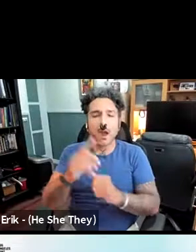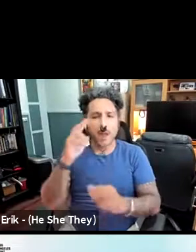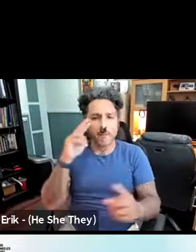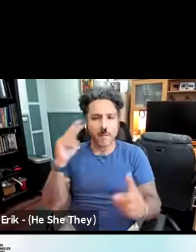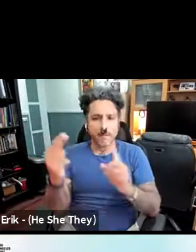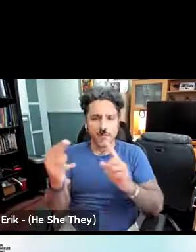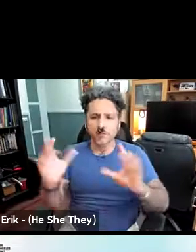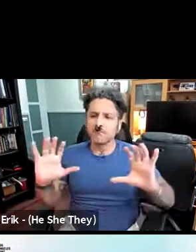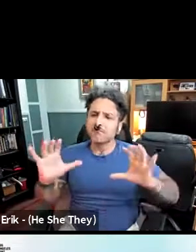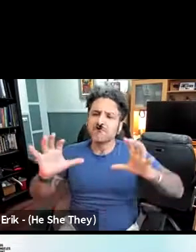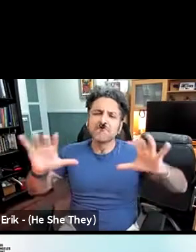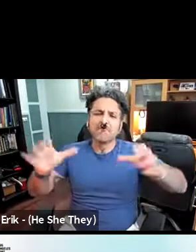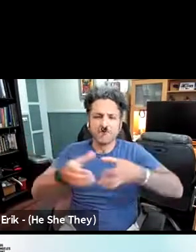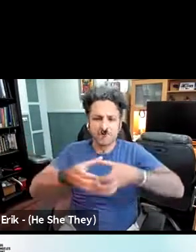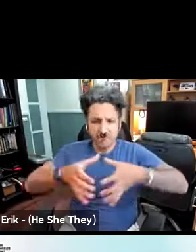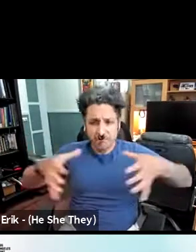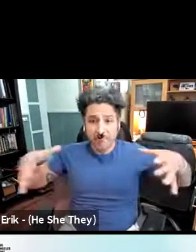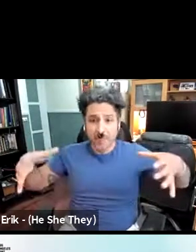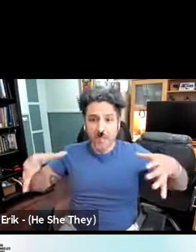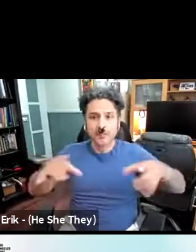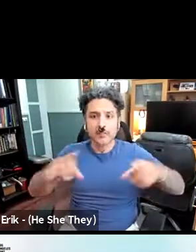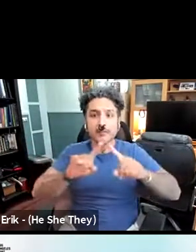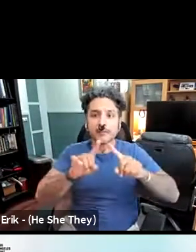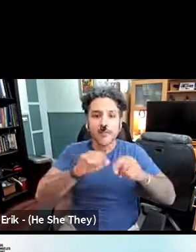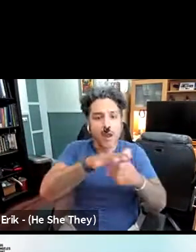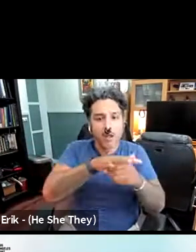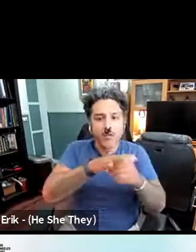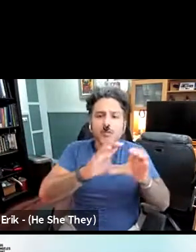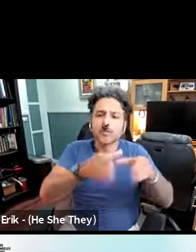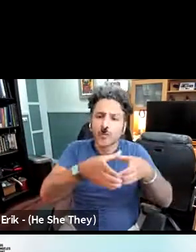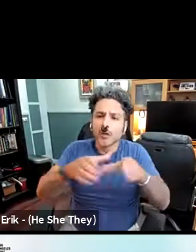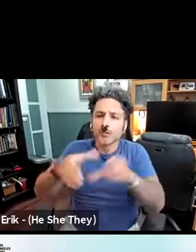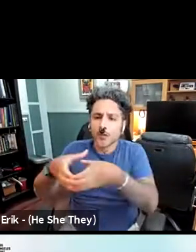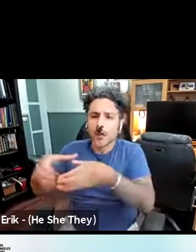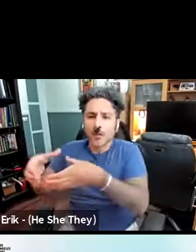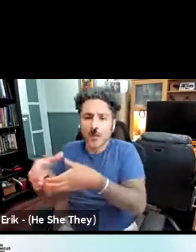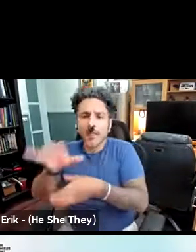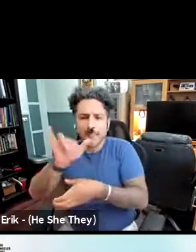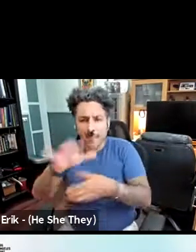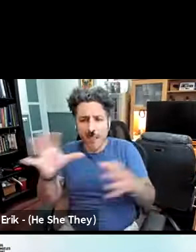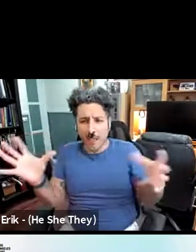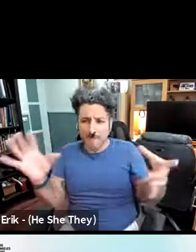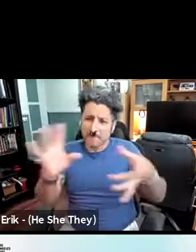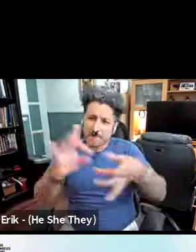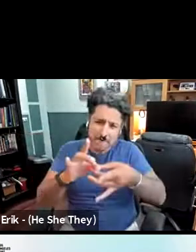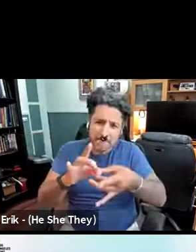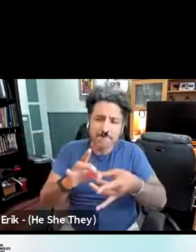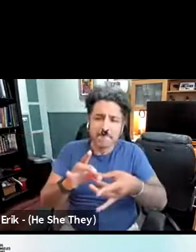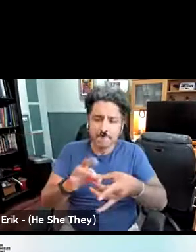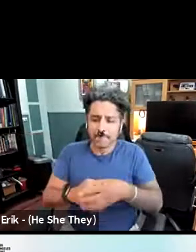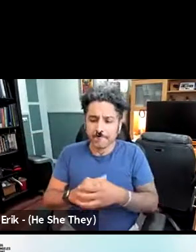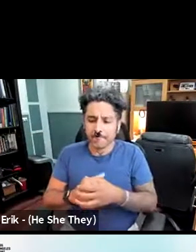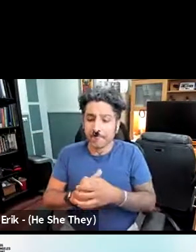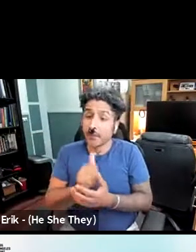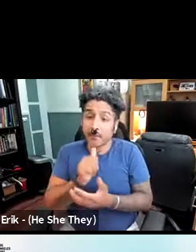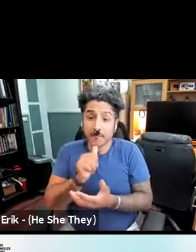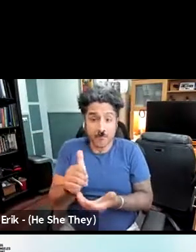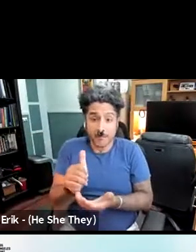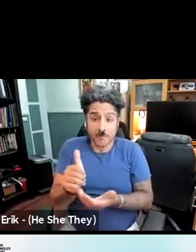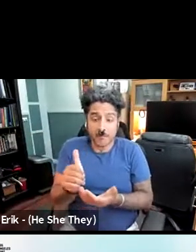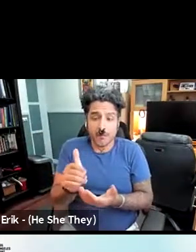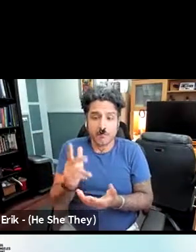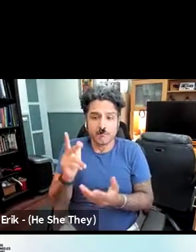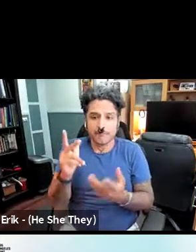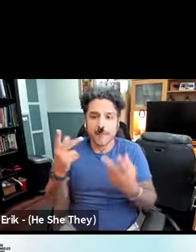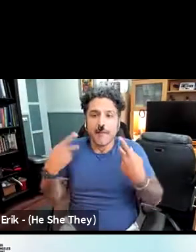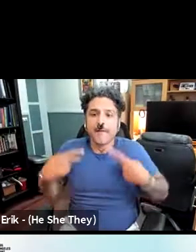tribes, and that collective, even though it may not be physically visible